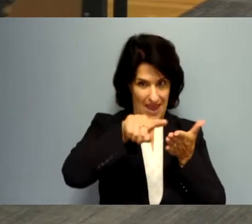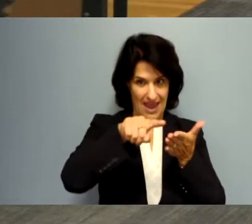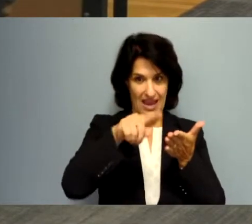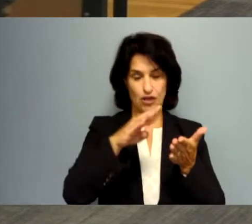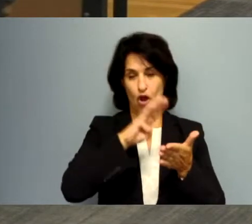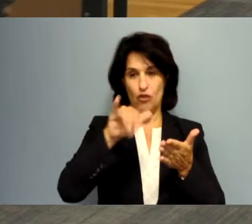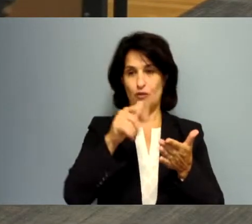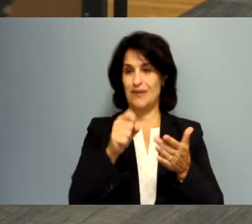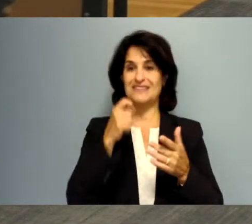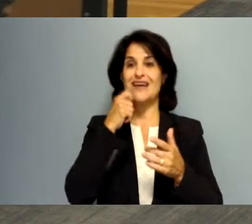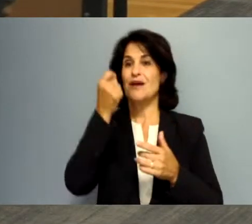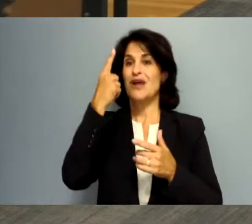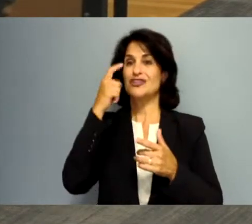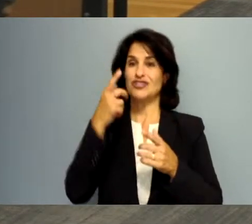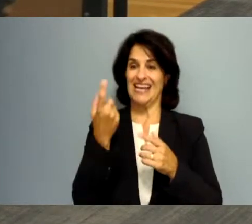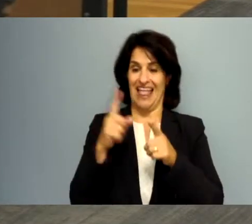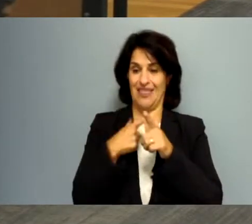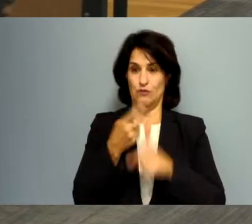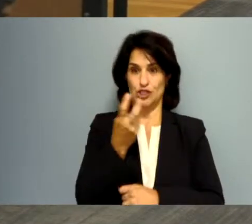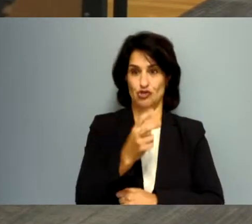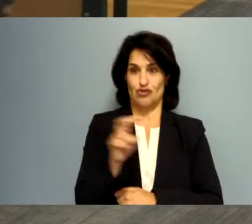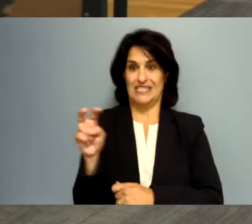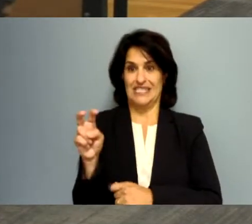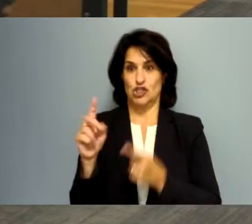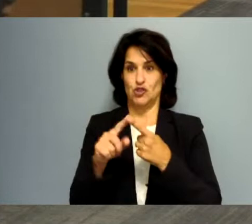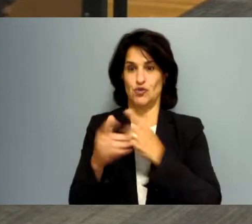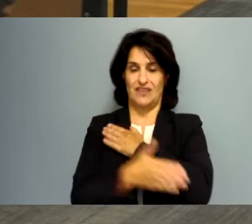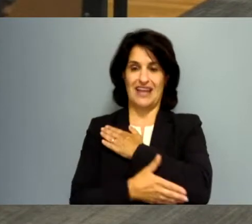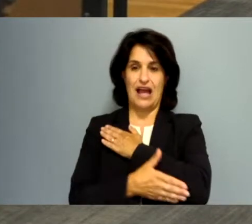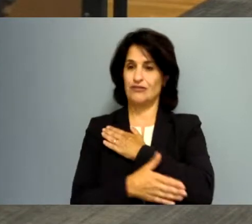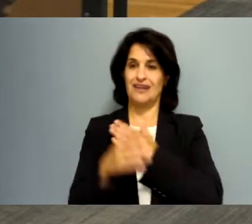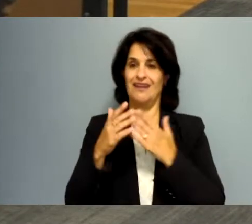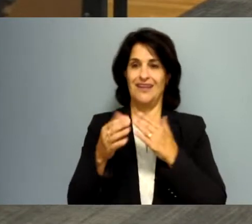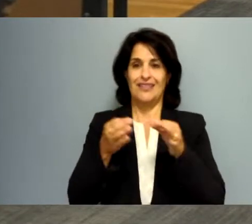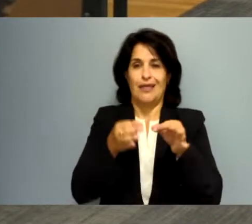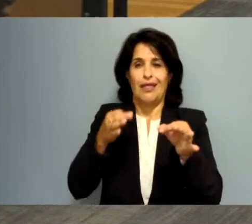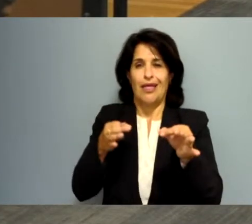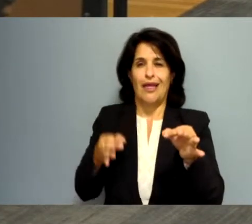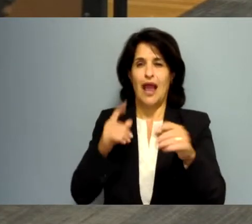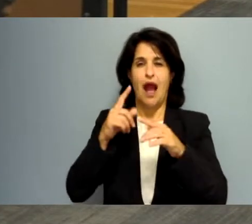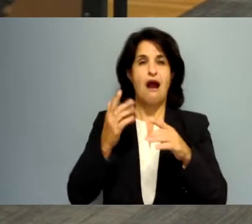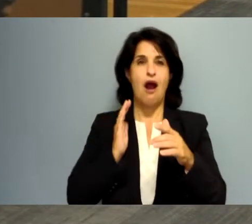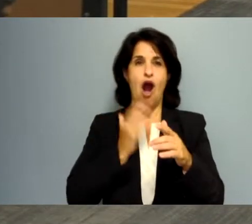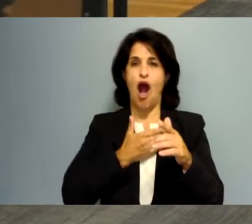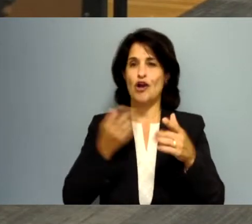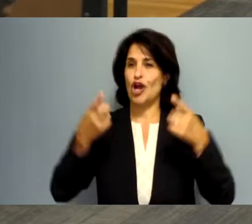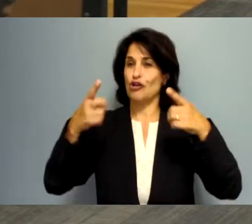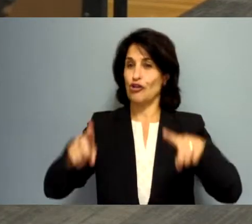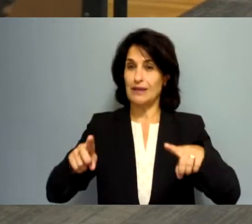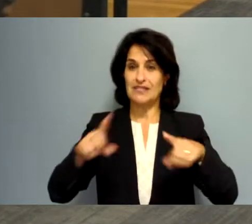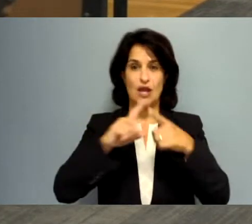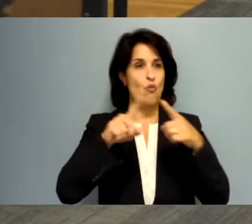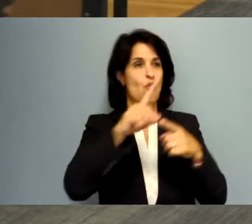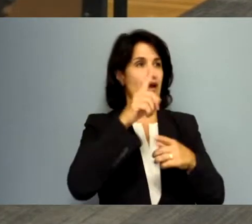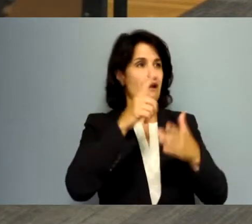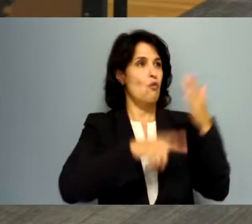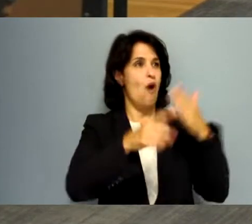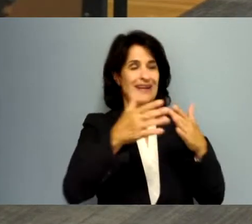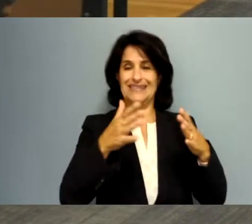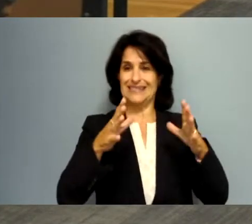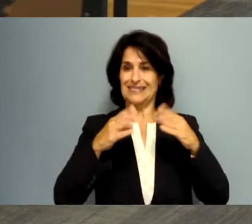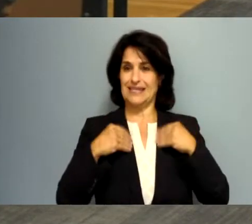have simply been our agreements versus what is acceptable for the controller's office. So it's just